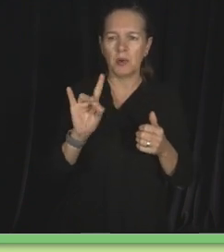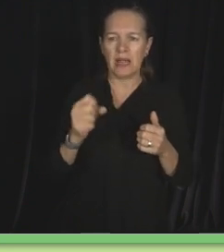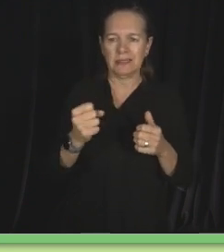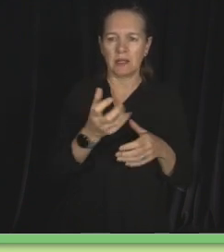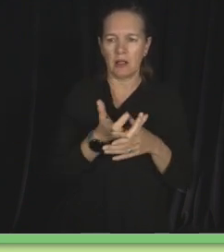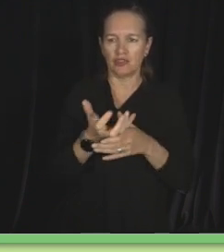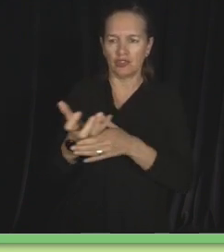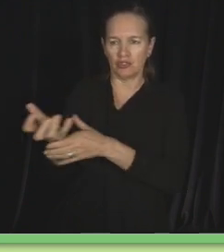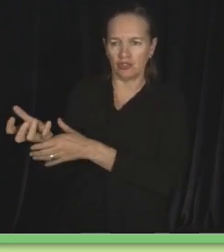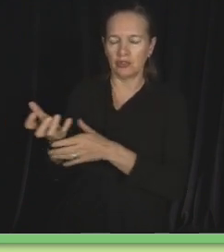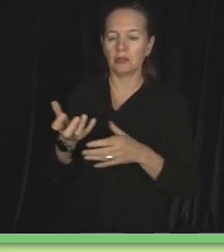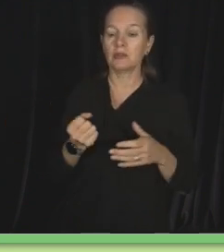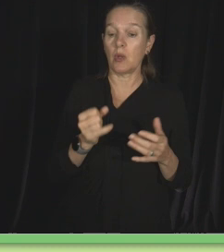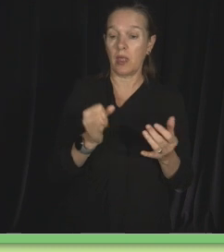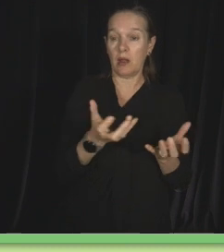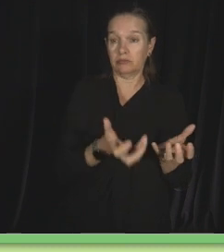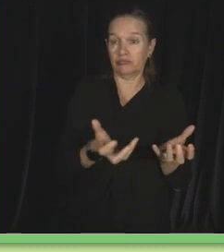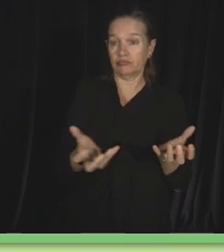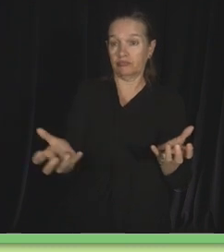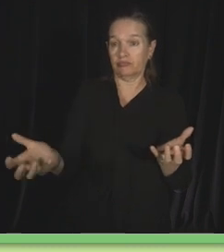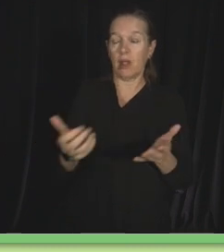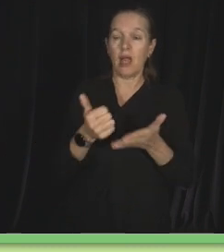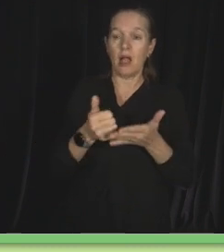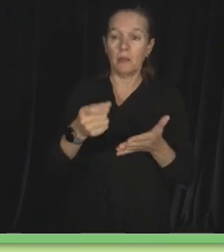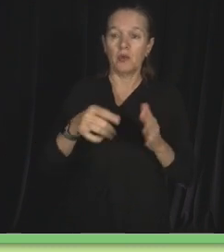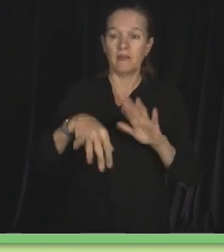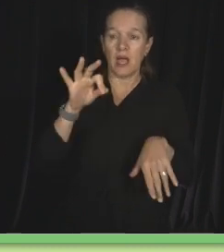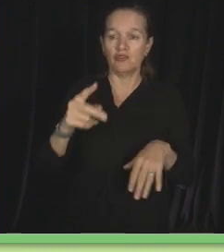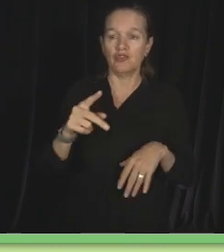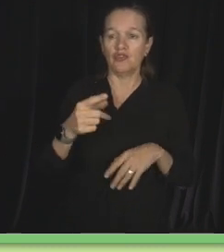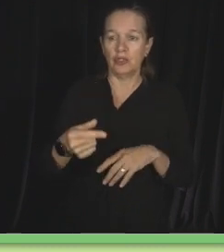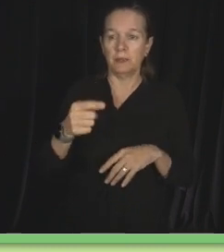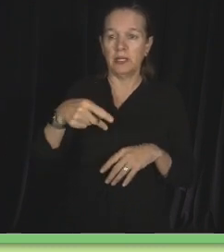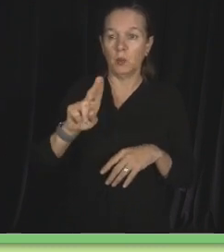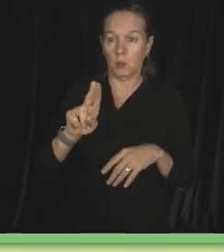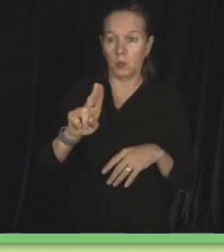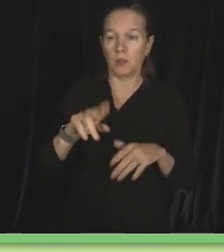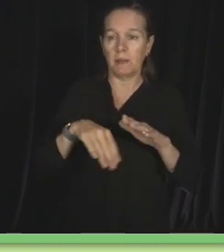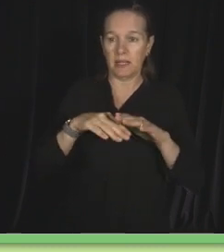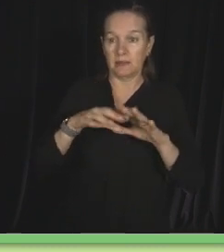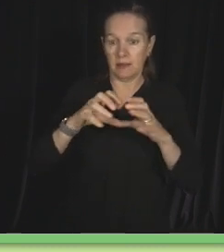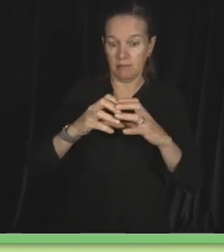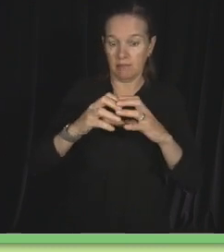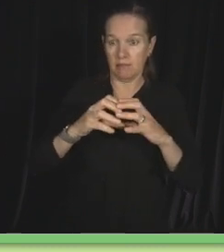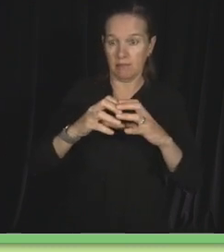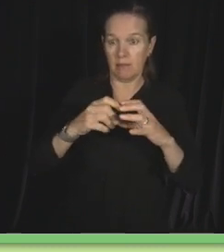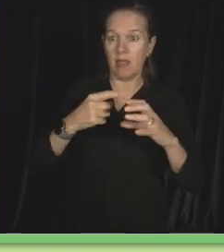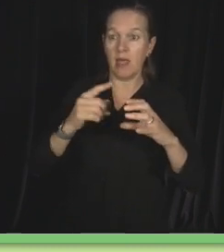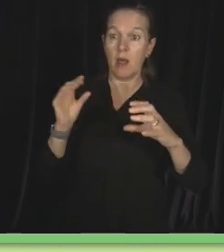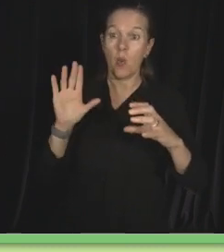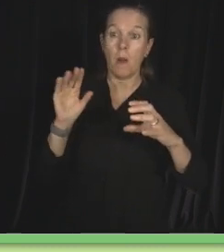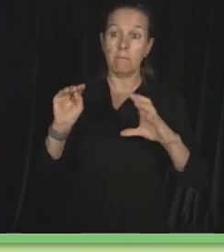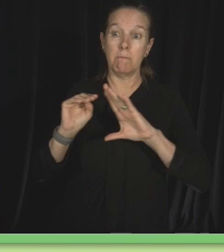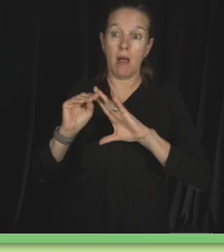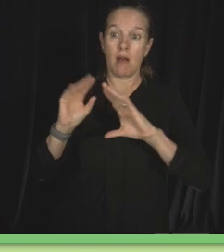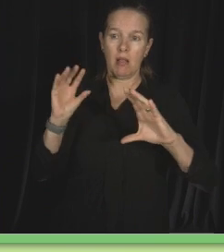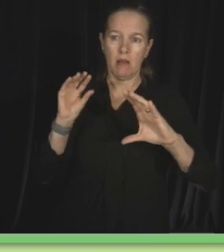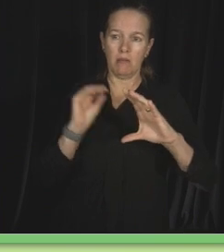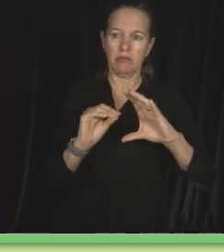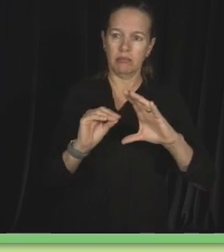context of AI, it helps you find GPU capacity and place your models there wherever they are